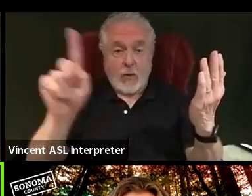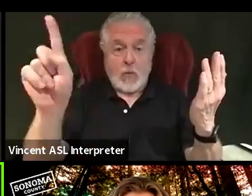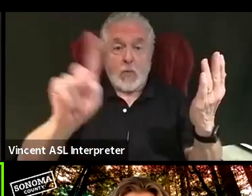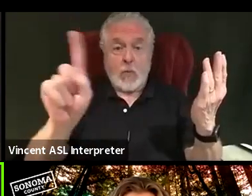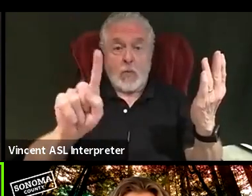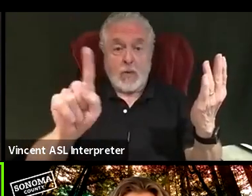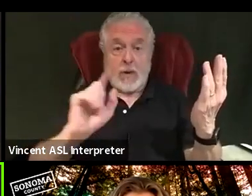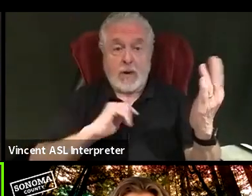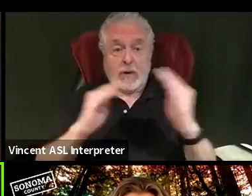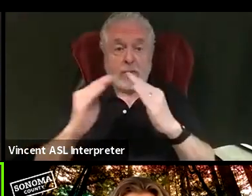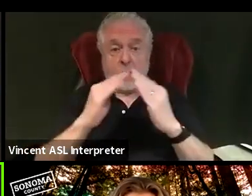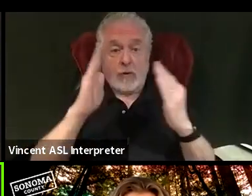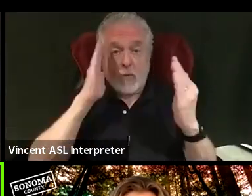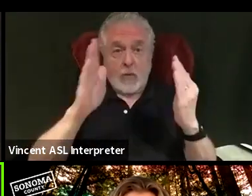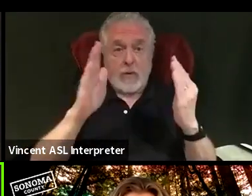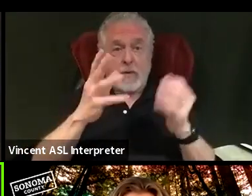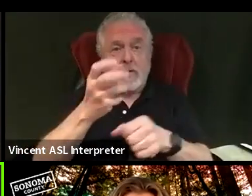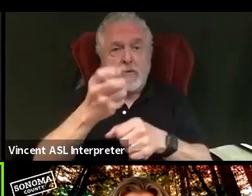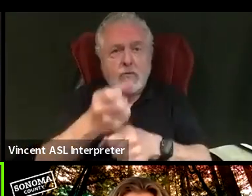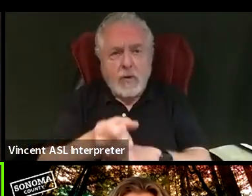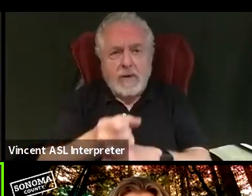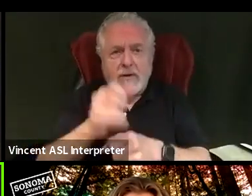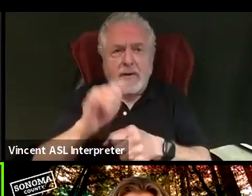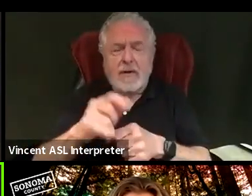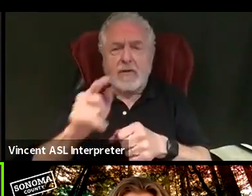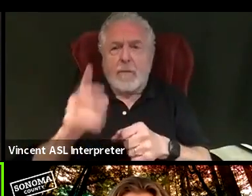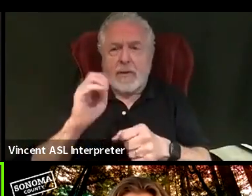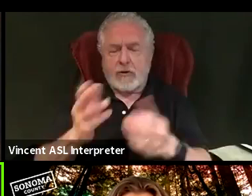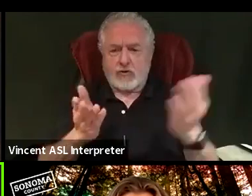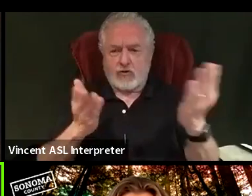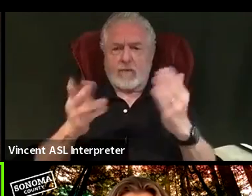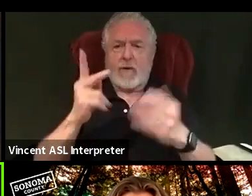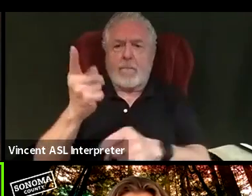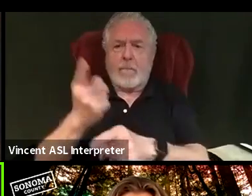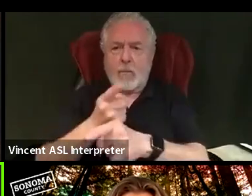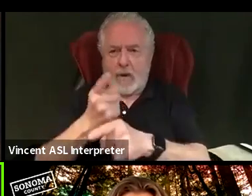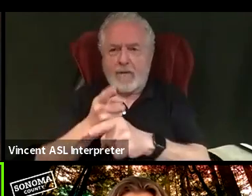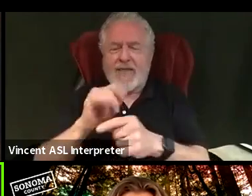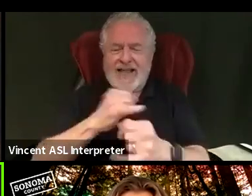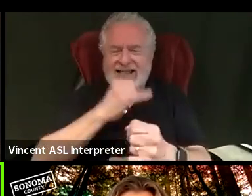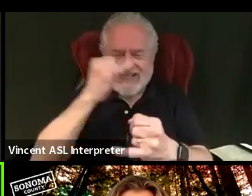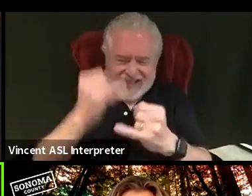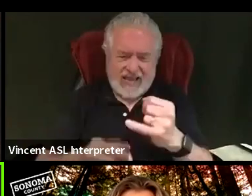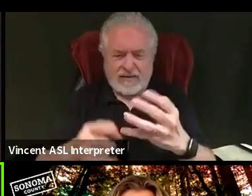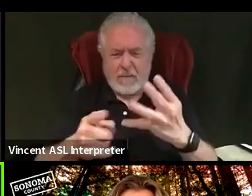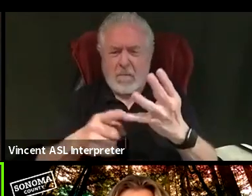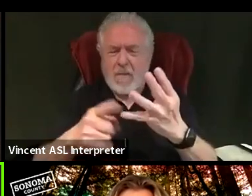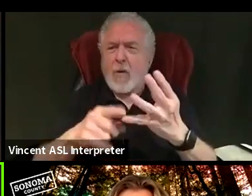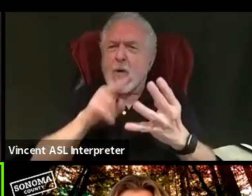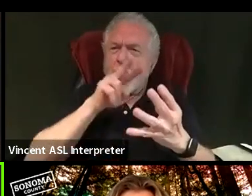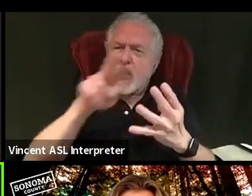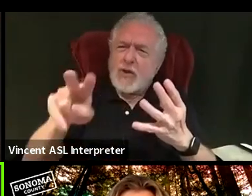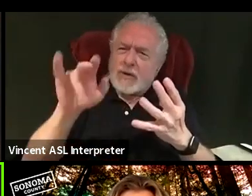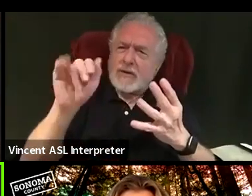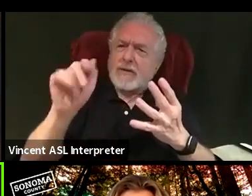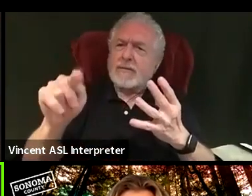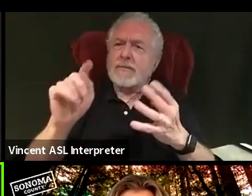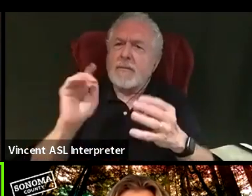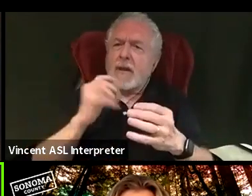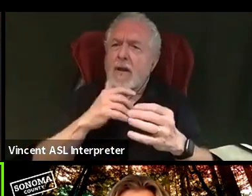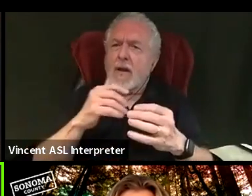our communities will trust that they're being served properly. And then lastly, we're looking at